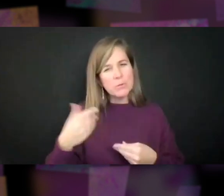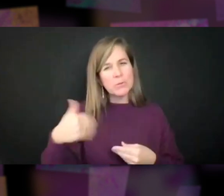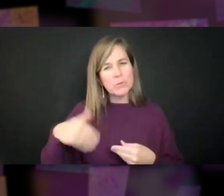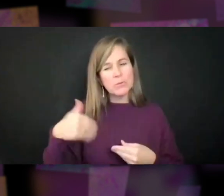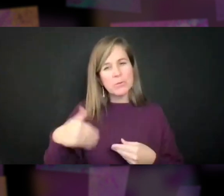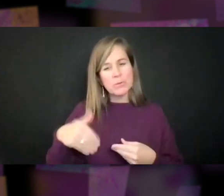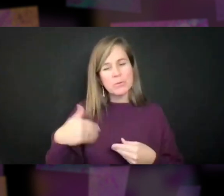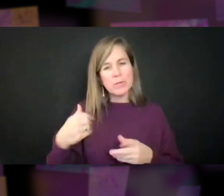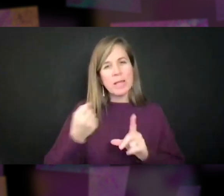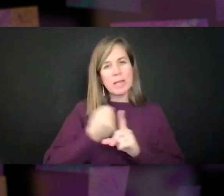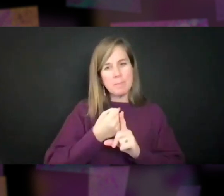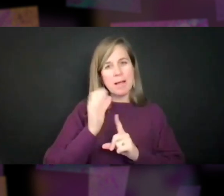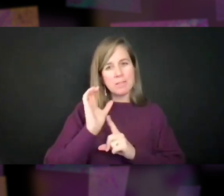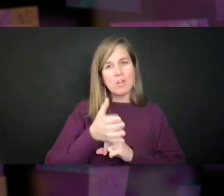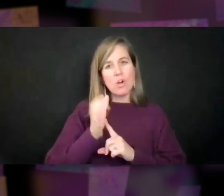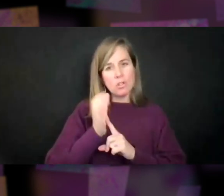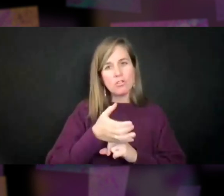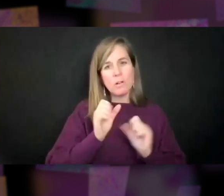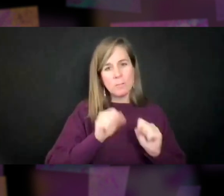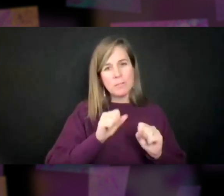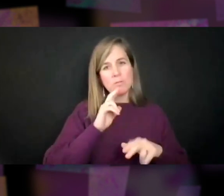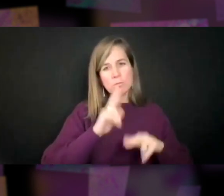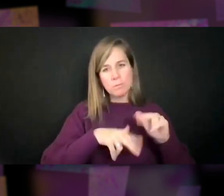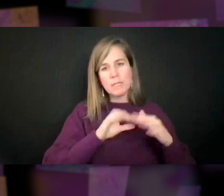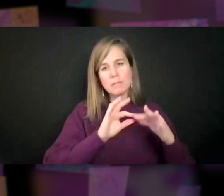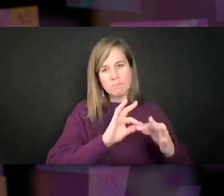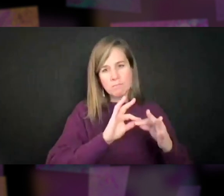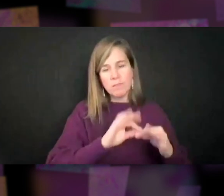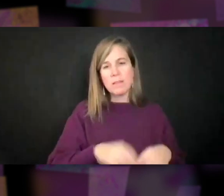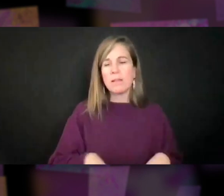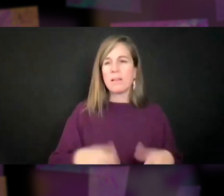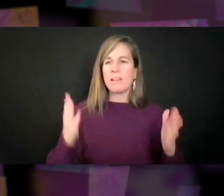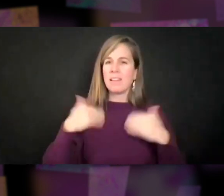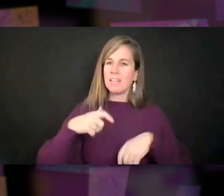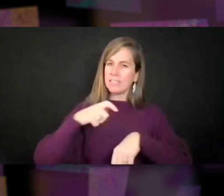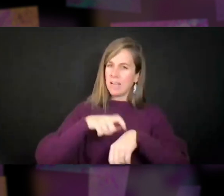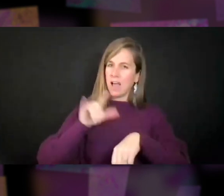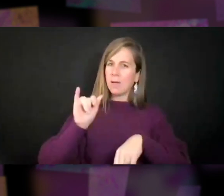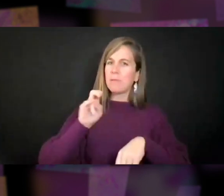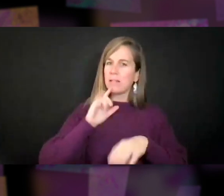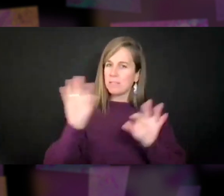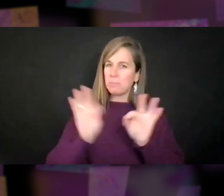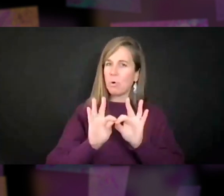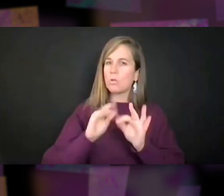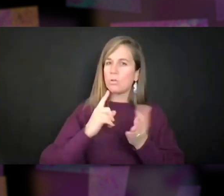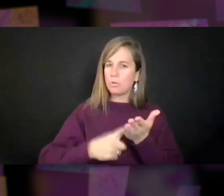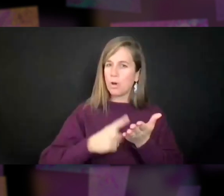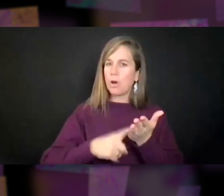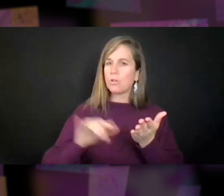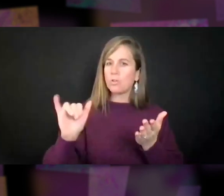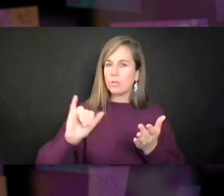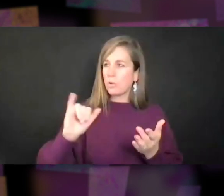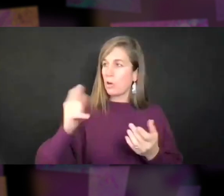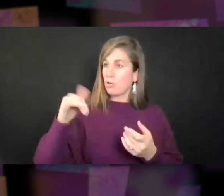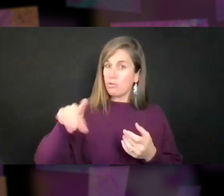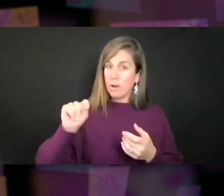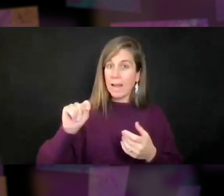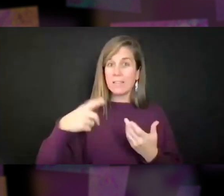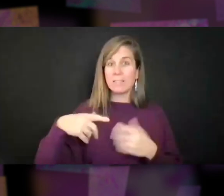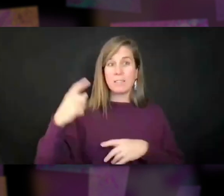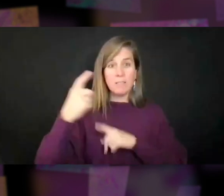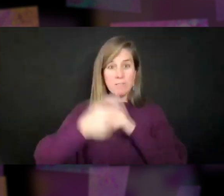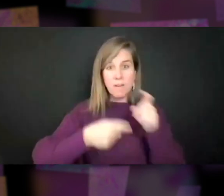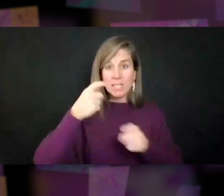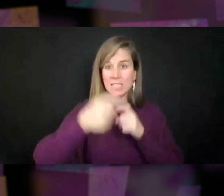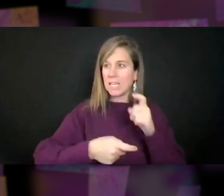for funding and commissioning cycles to extend beyond a semester, a season, or a fiscal year. We've all experienced that, whether